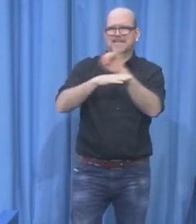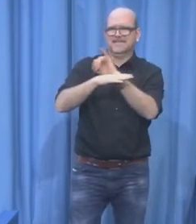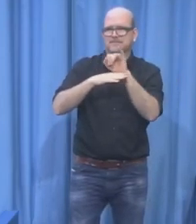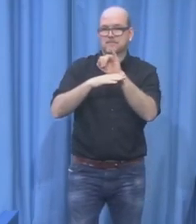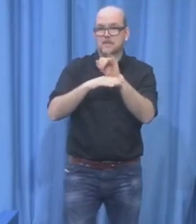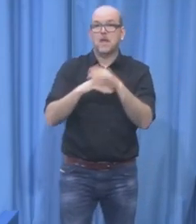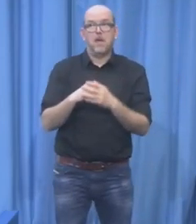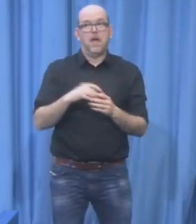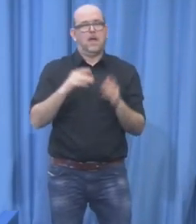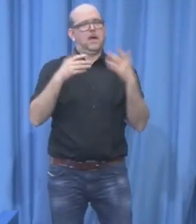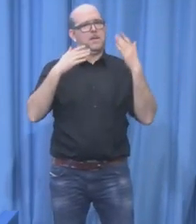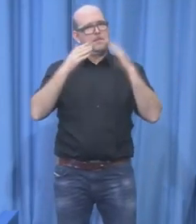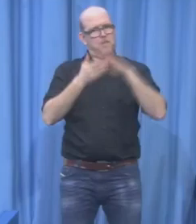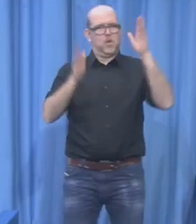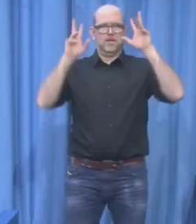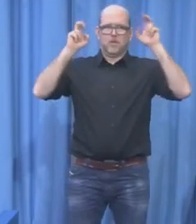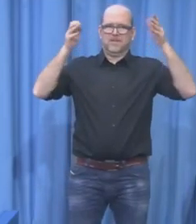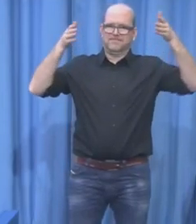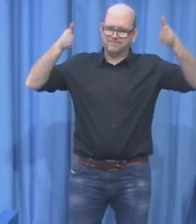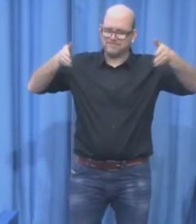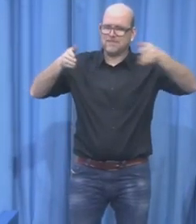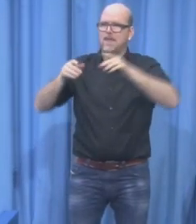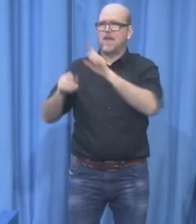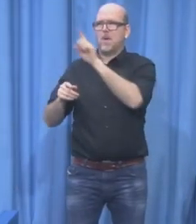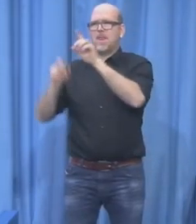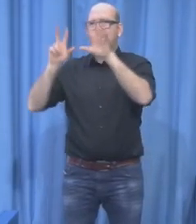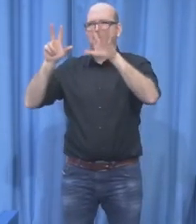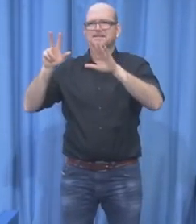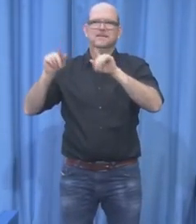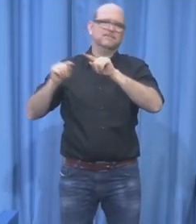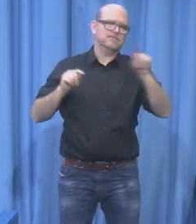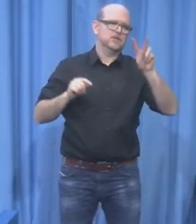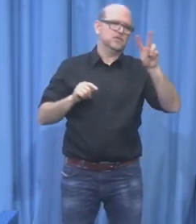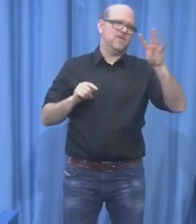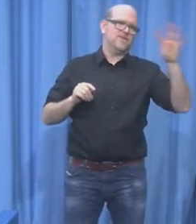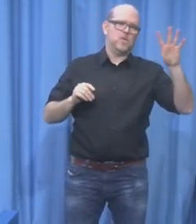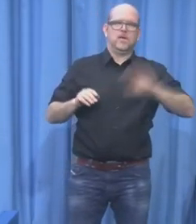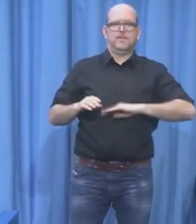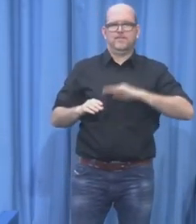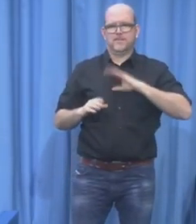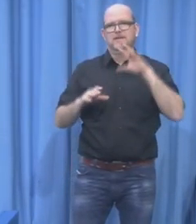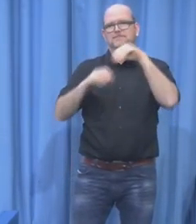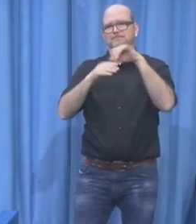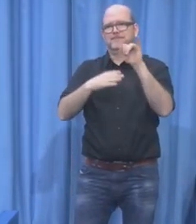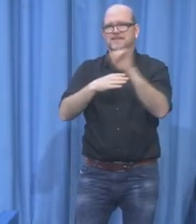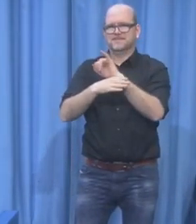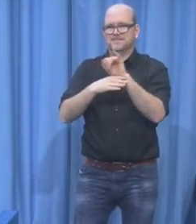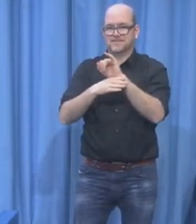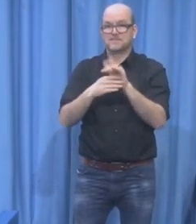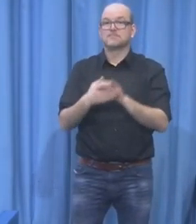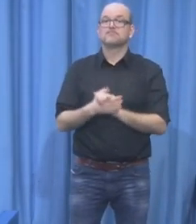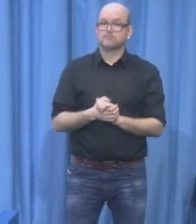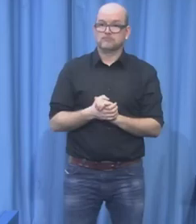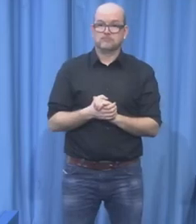whereas the reality is people with intellectual disabilities in Ireland have very little opportunity to do third level education of any